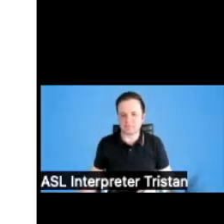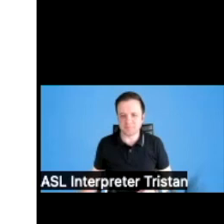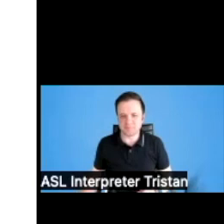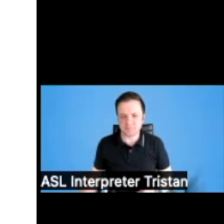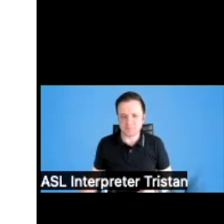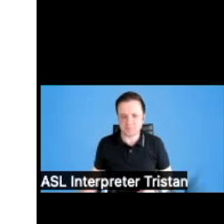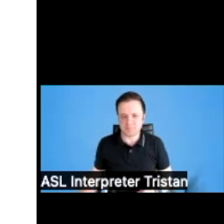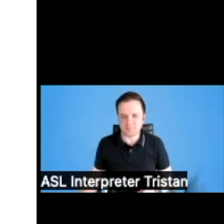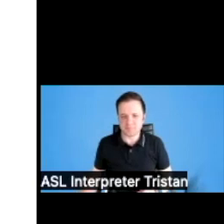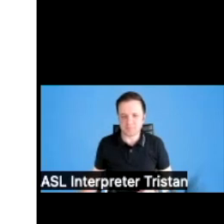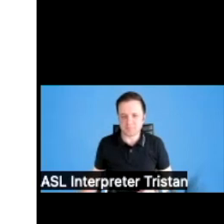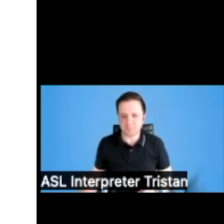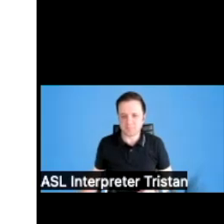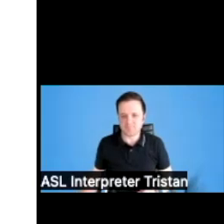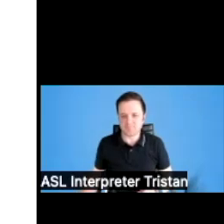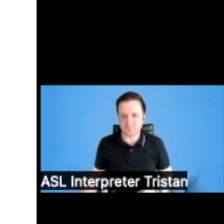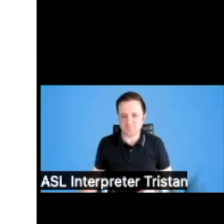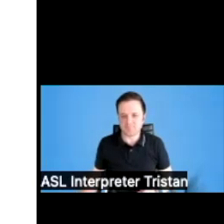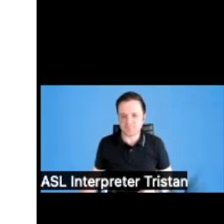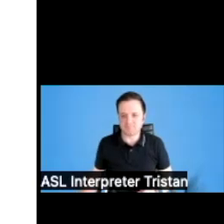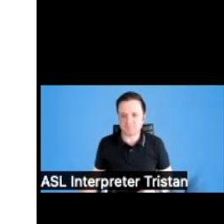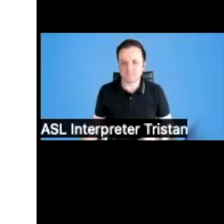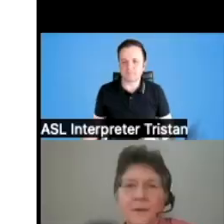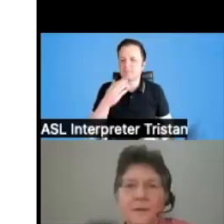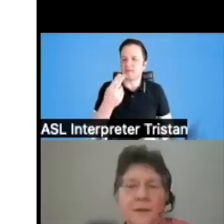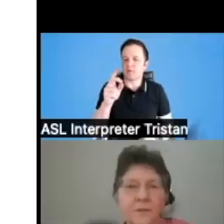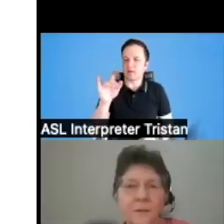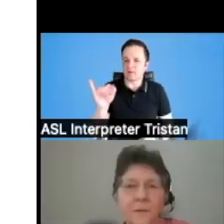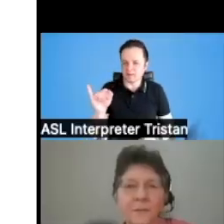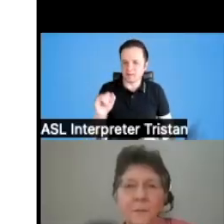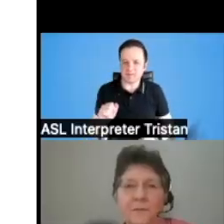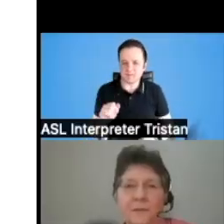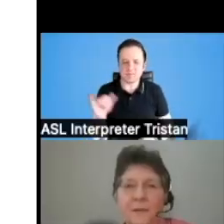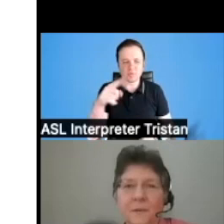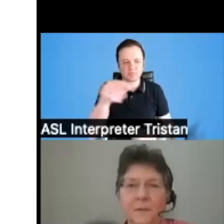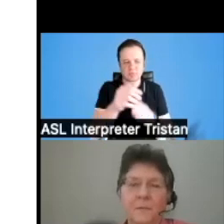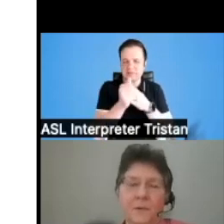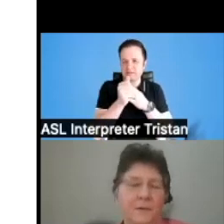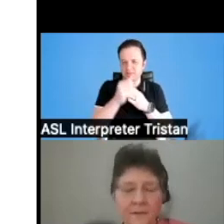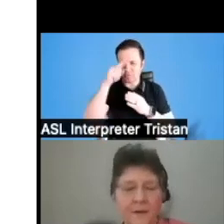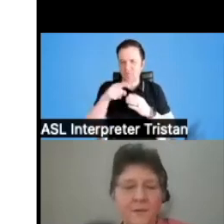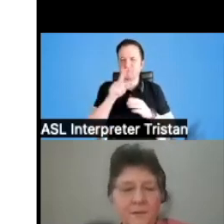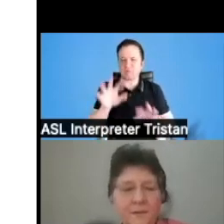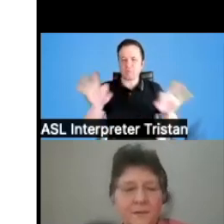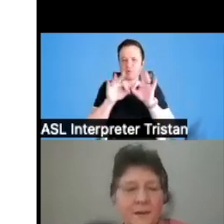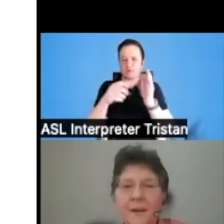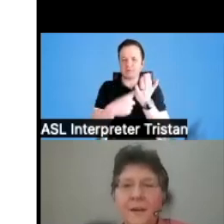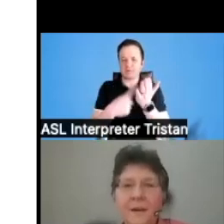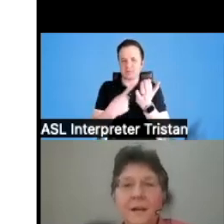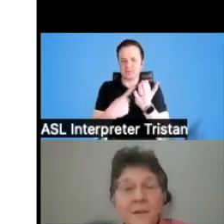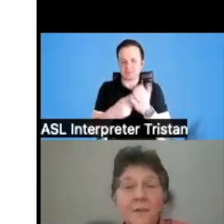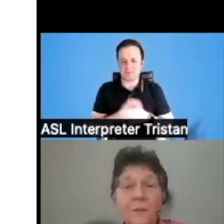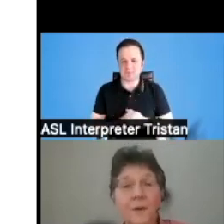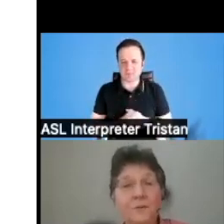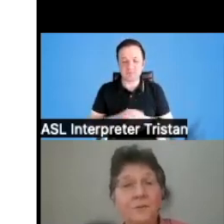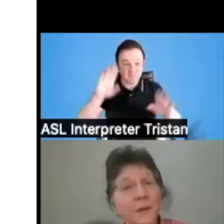Thank you, Heidi. And thanks also to NRC for all of their leadership and support for these really important discussions.